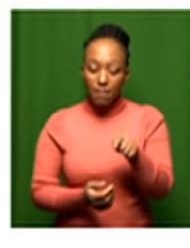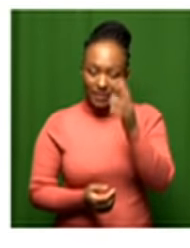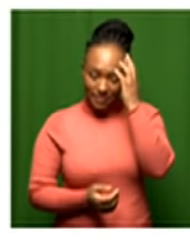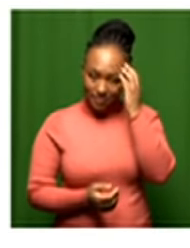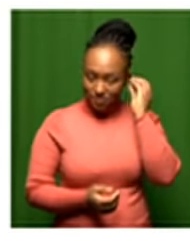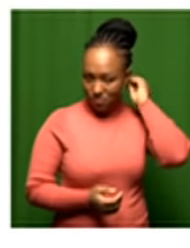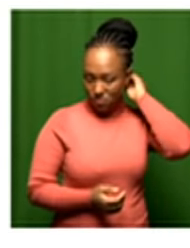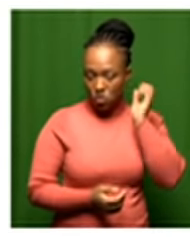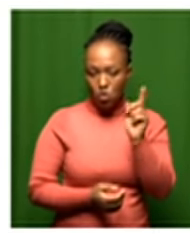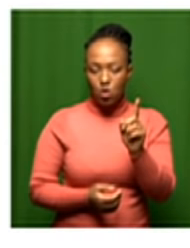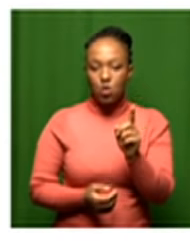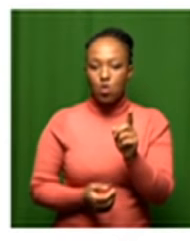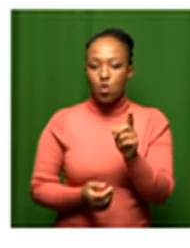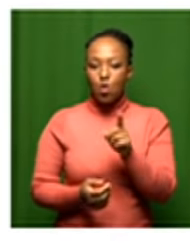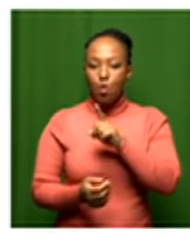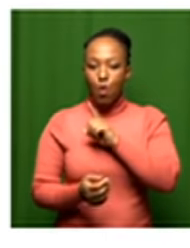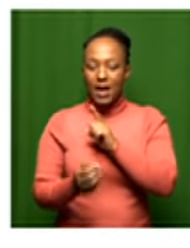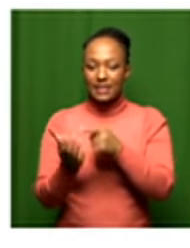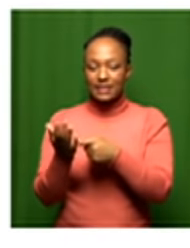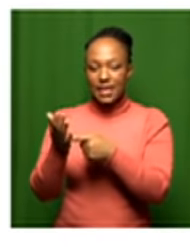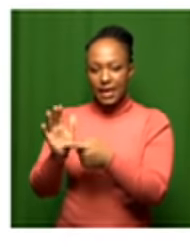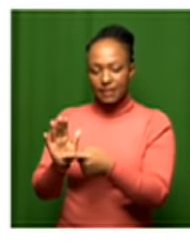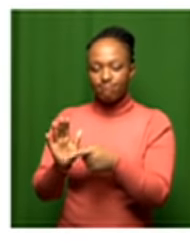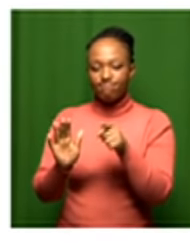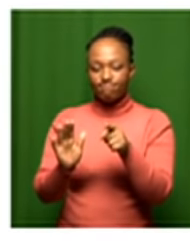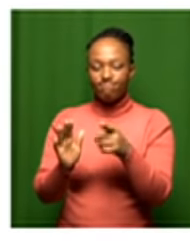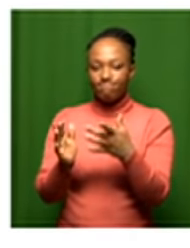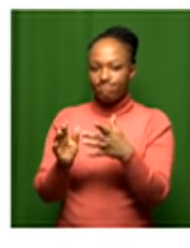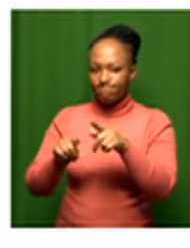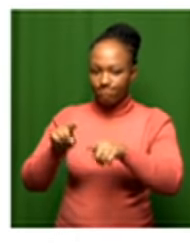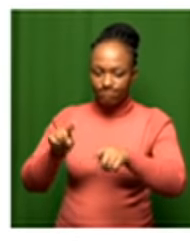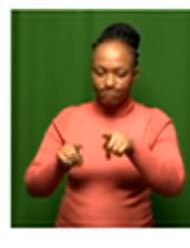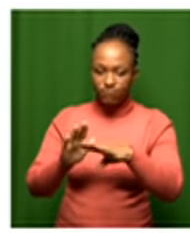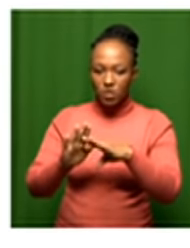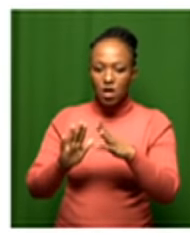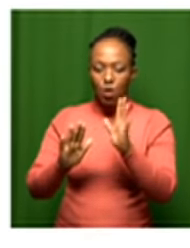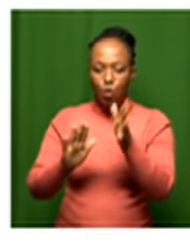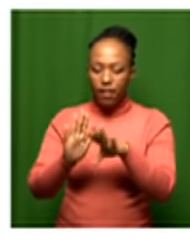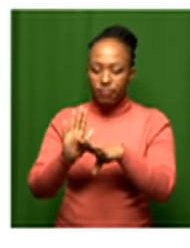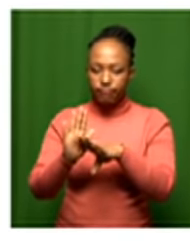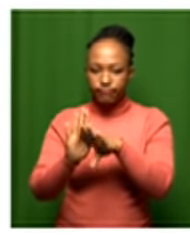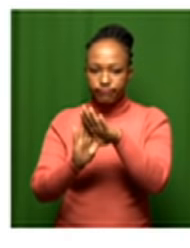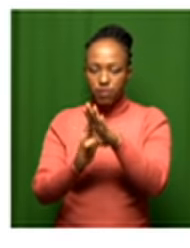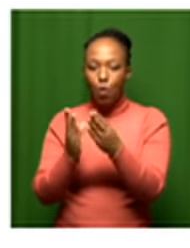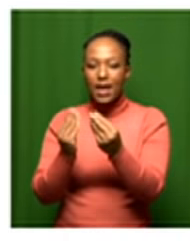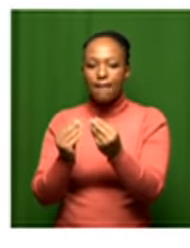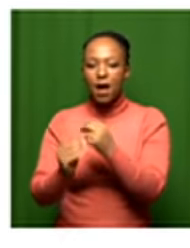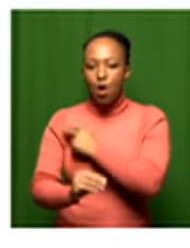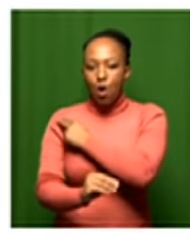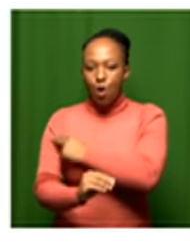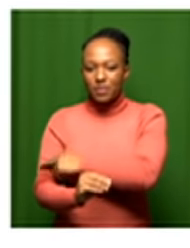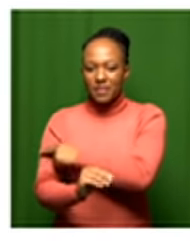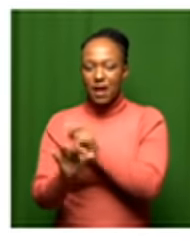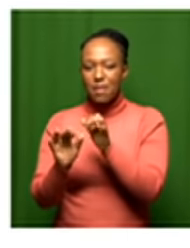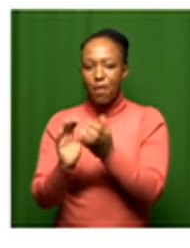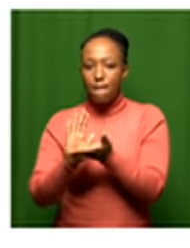that there is a lag, and this indicator will unfortunately tick upwards as the number of new admissions have